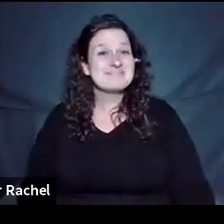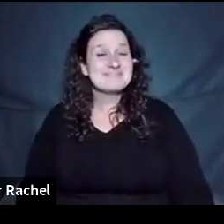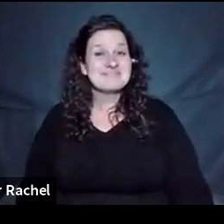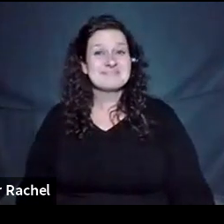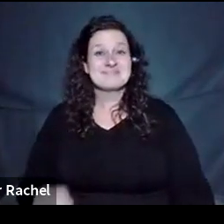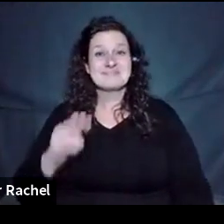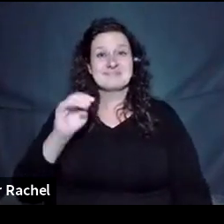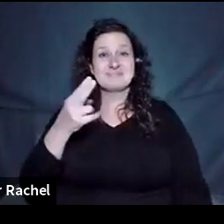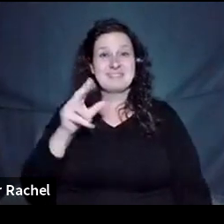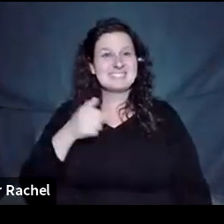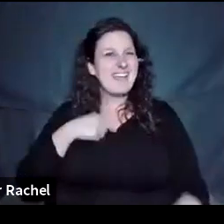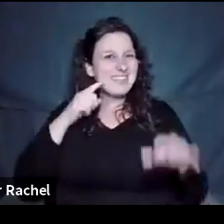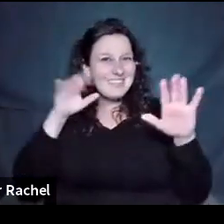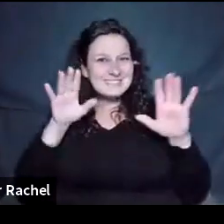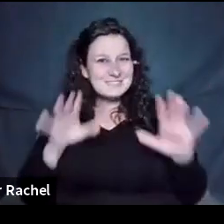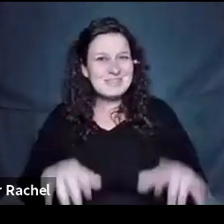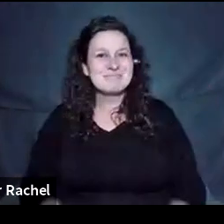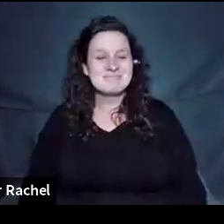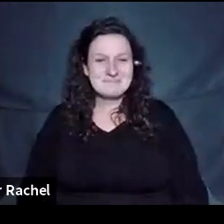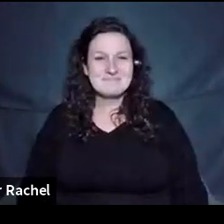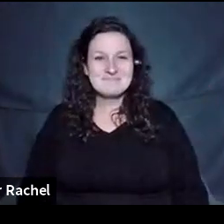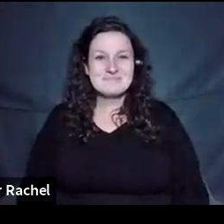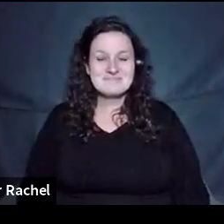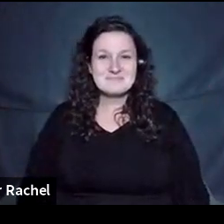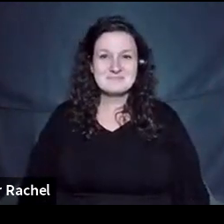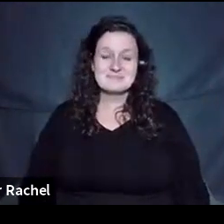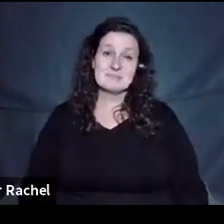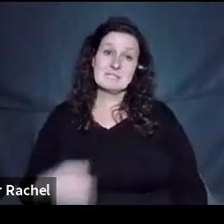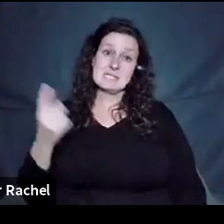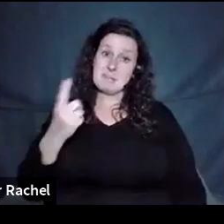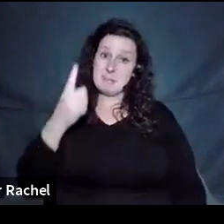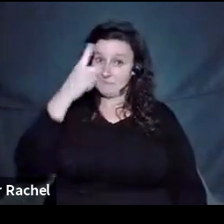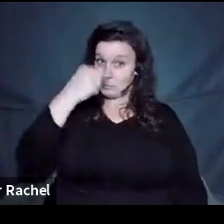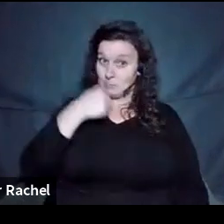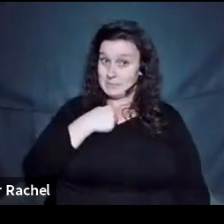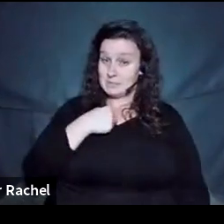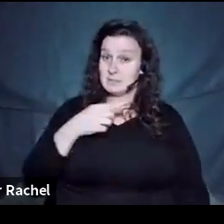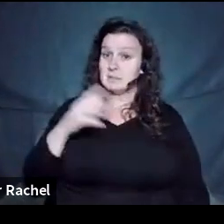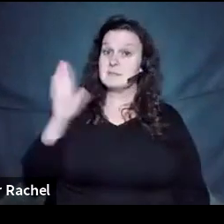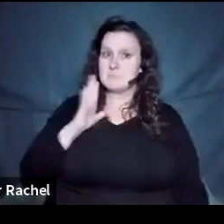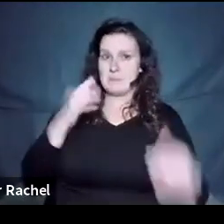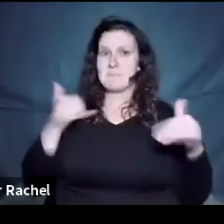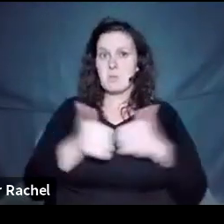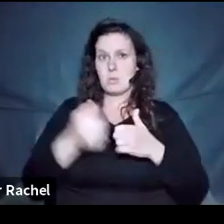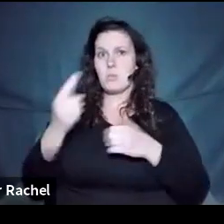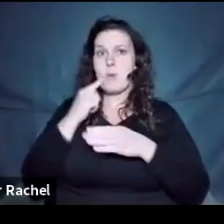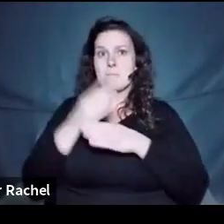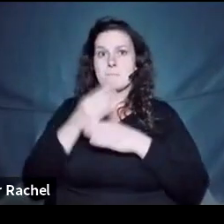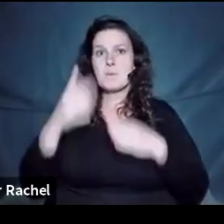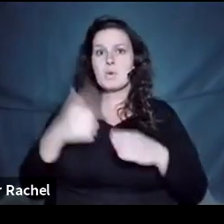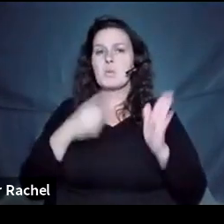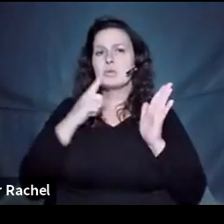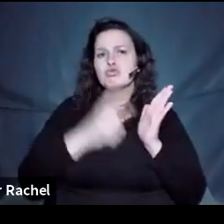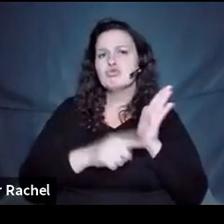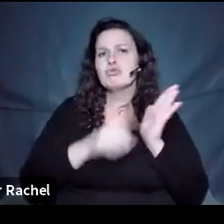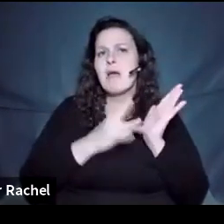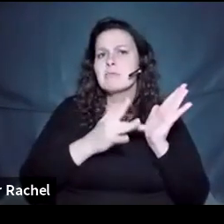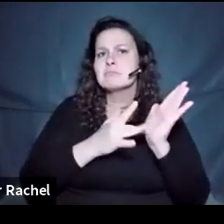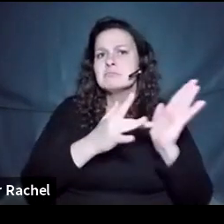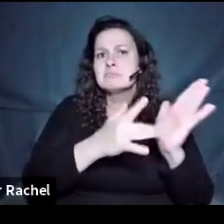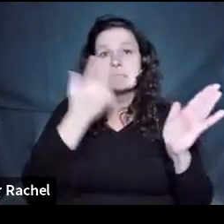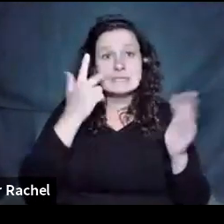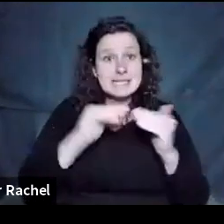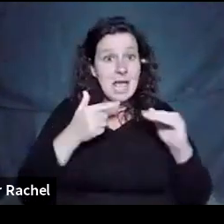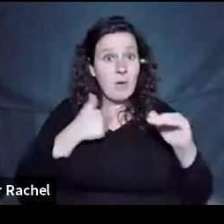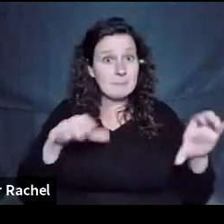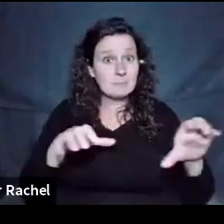I think that's great. And something for me, I used to play with a partner who would check in on me just to see how I was doing. And